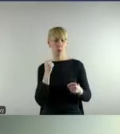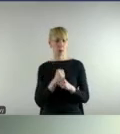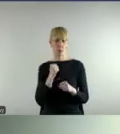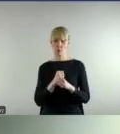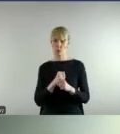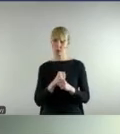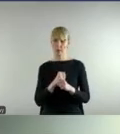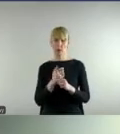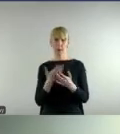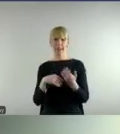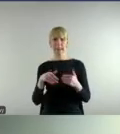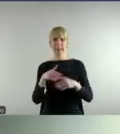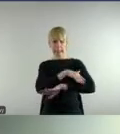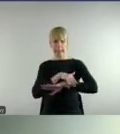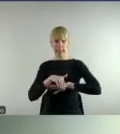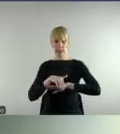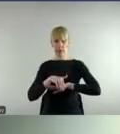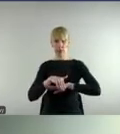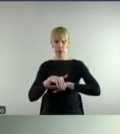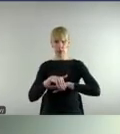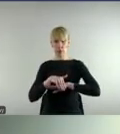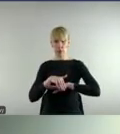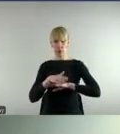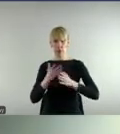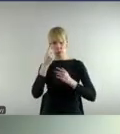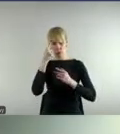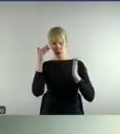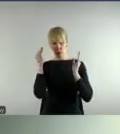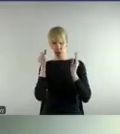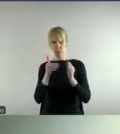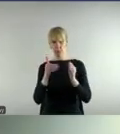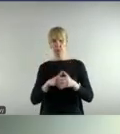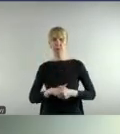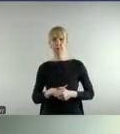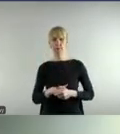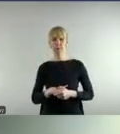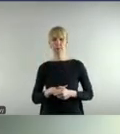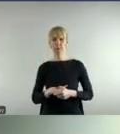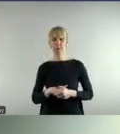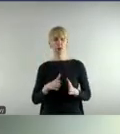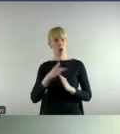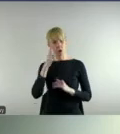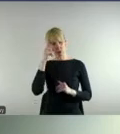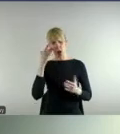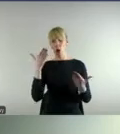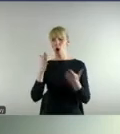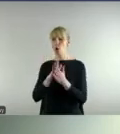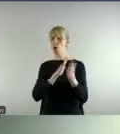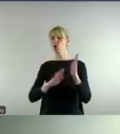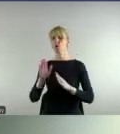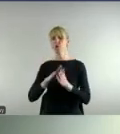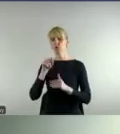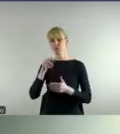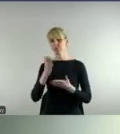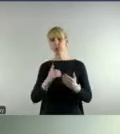industry as an asset in preparedness, which is of course relevant here, but I'm here to share my master's thesis, which is